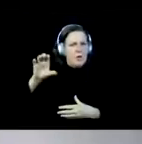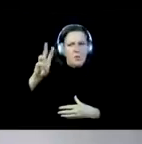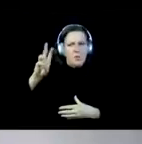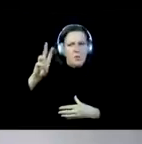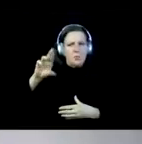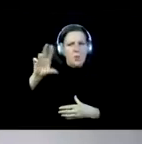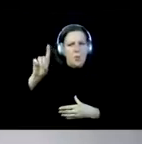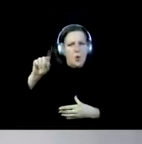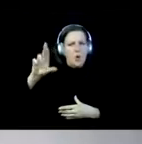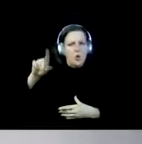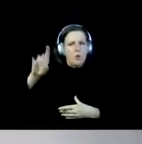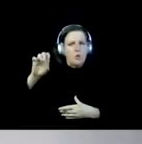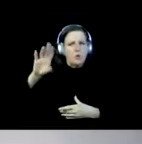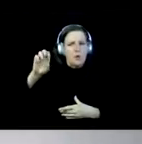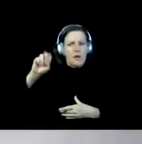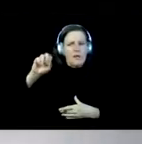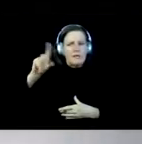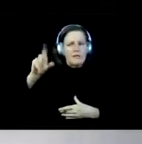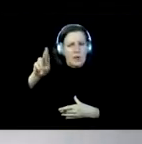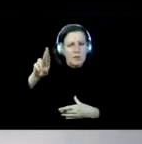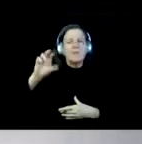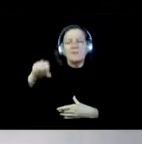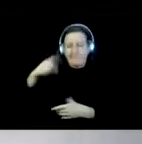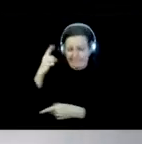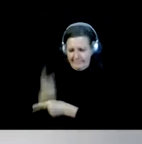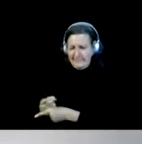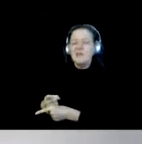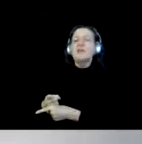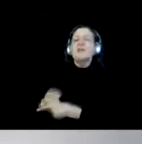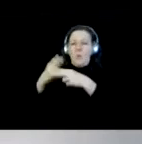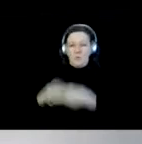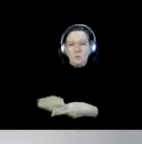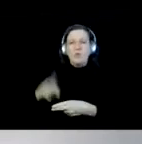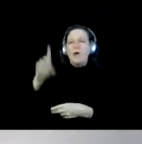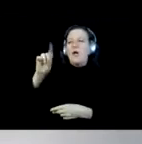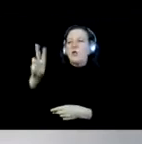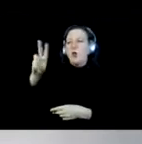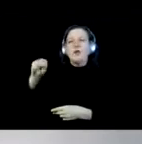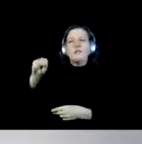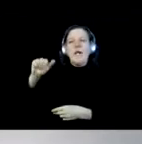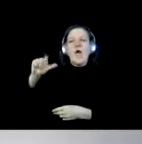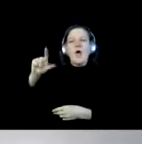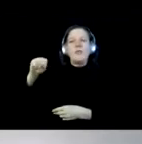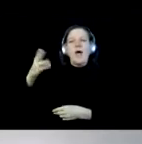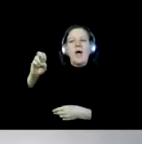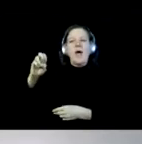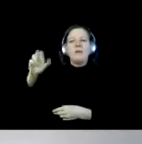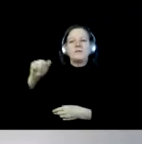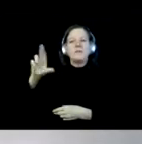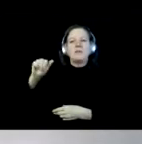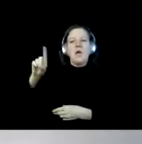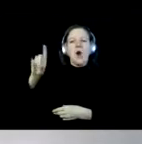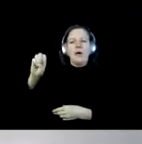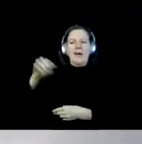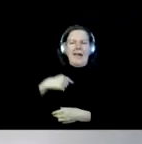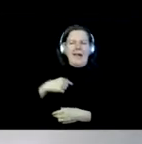Yeah, which is why it's called Down at the Arcade. Originally, I guess. I think I was very